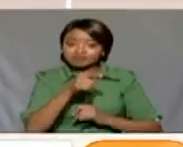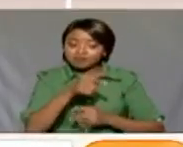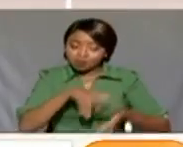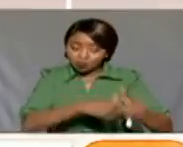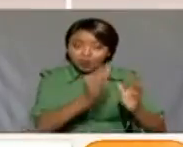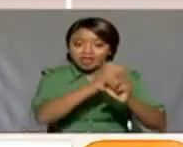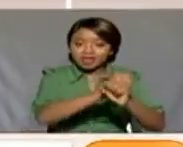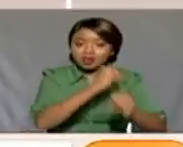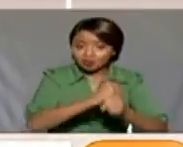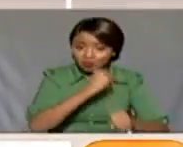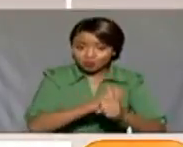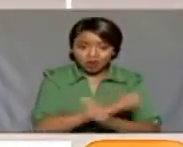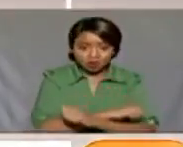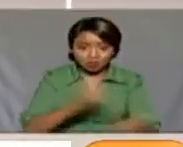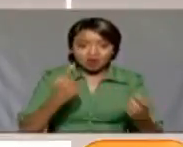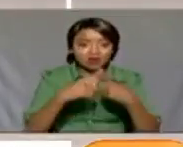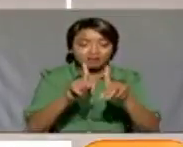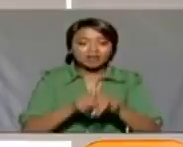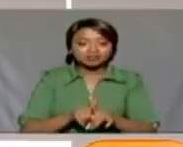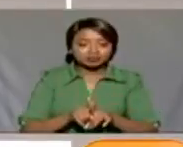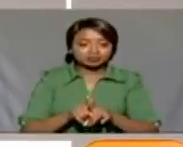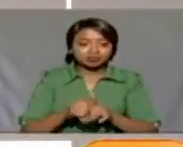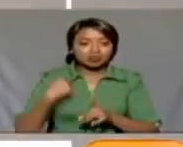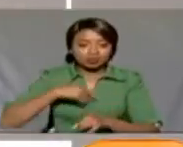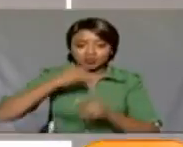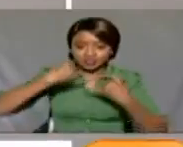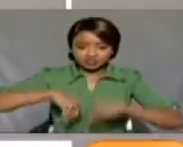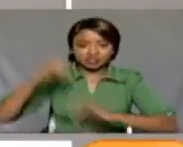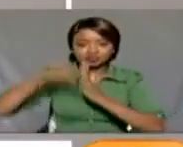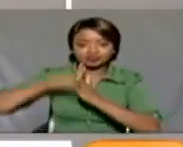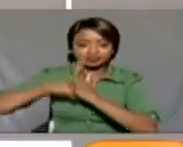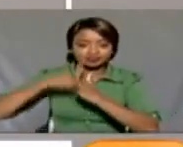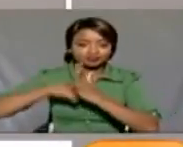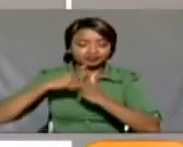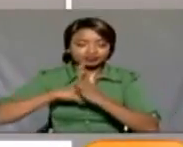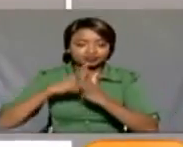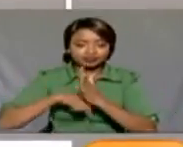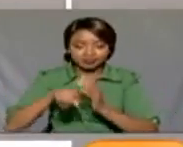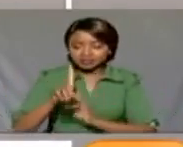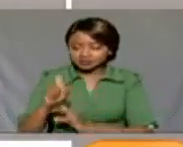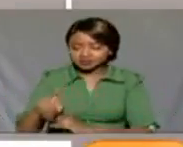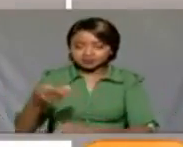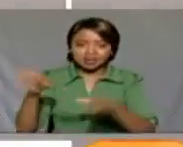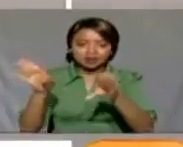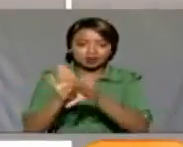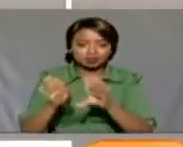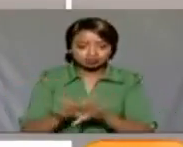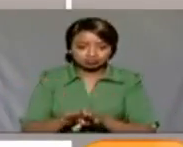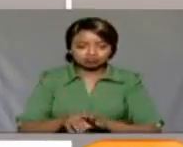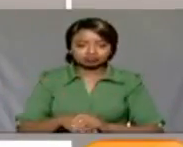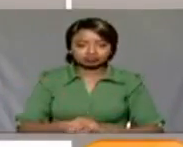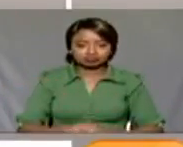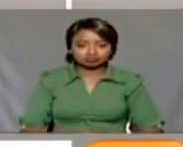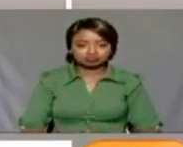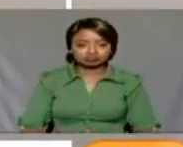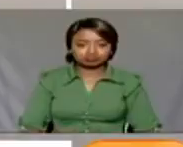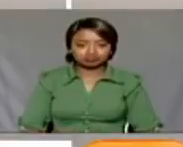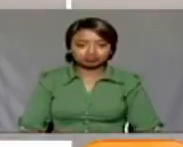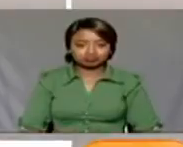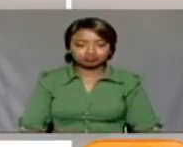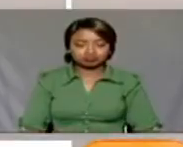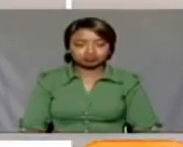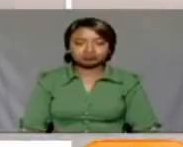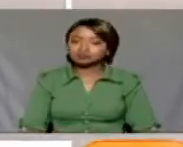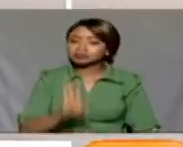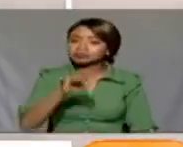that the world is doing as best as they can to make the disease remain in a localized area as opposed to global. And one more thing, Doctor,